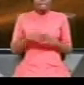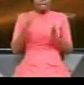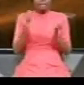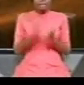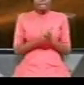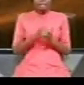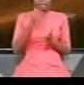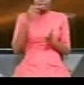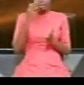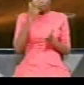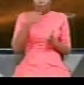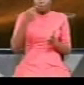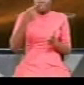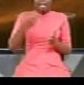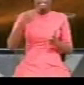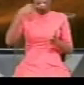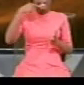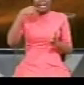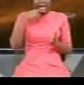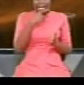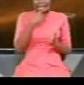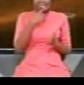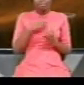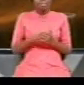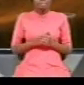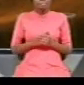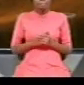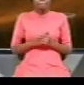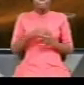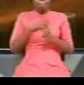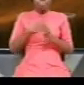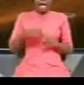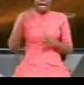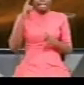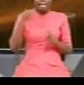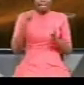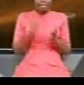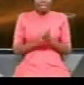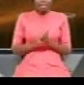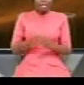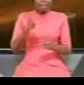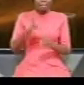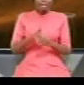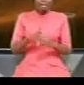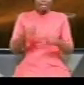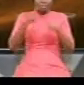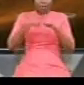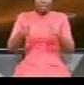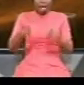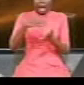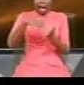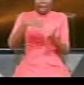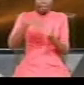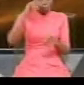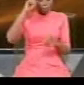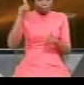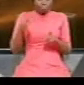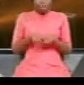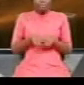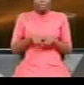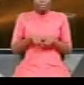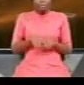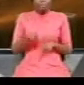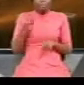that speaketh lies, and he that soweth discord among brethren,